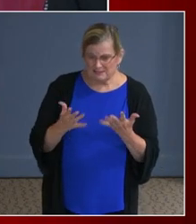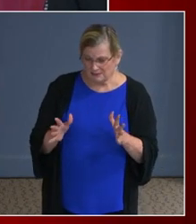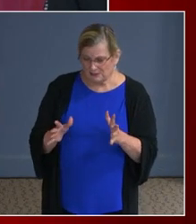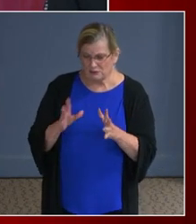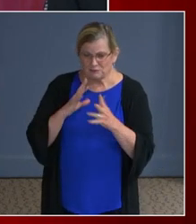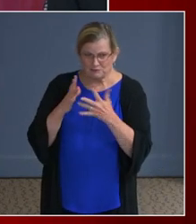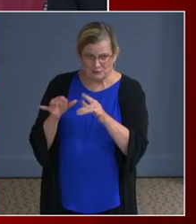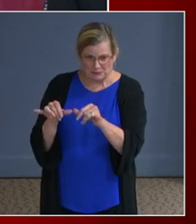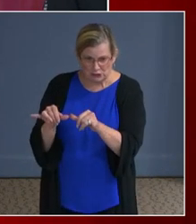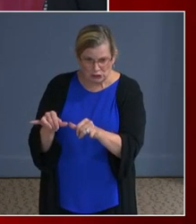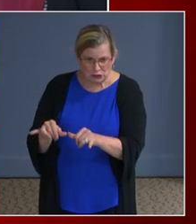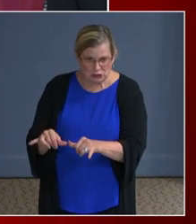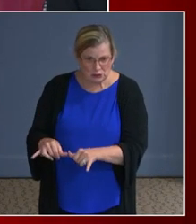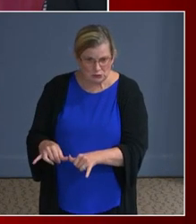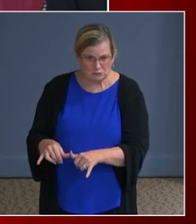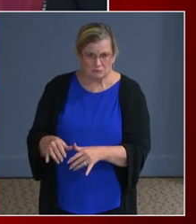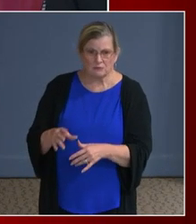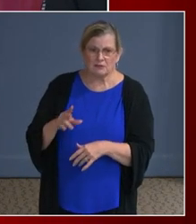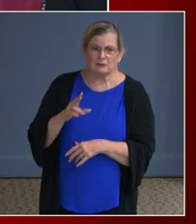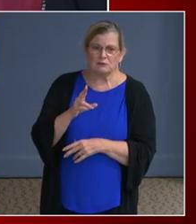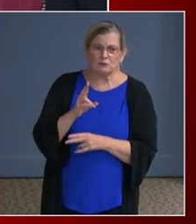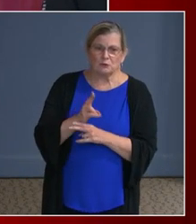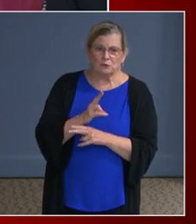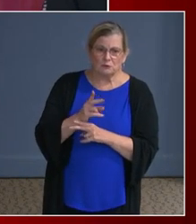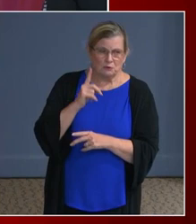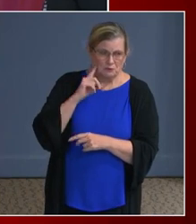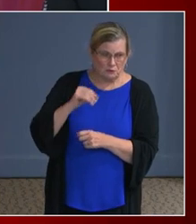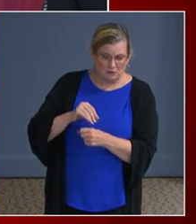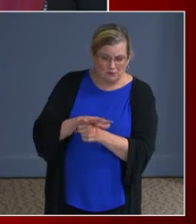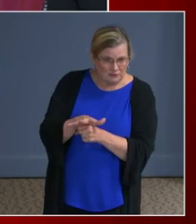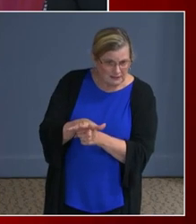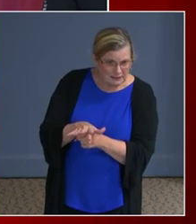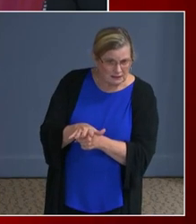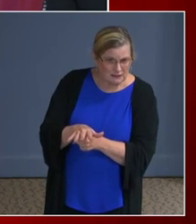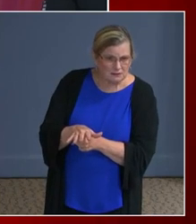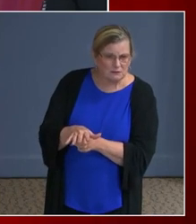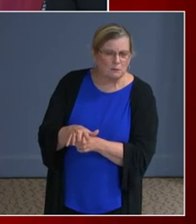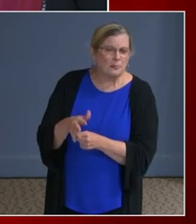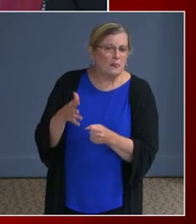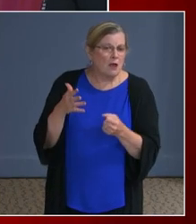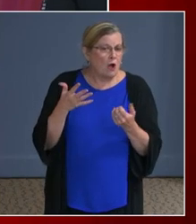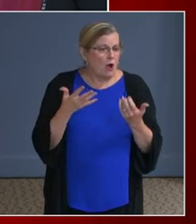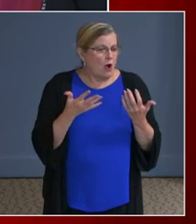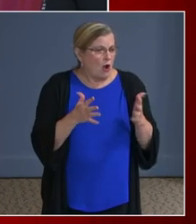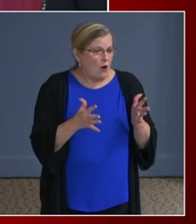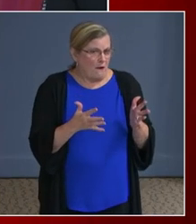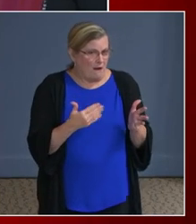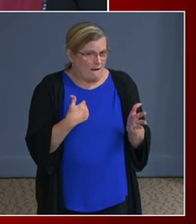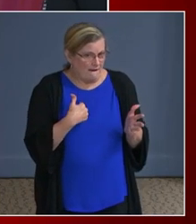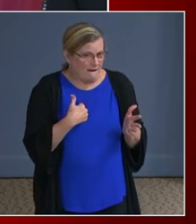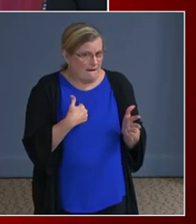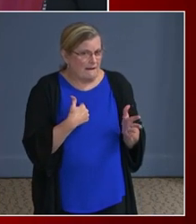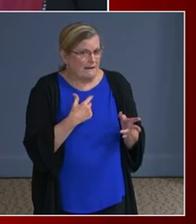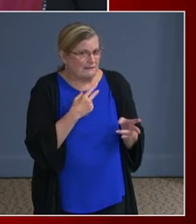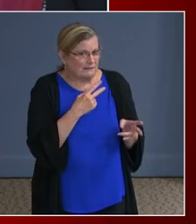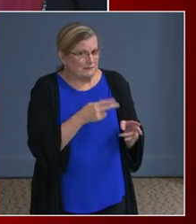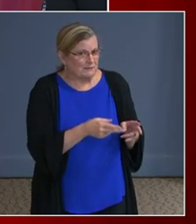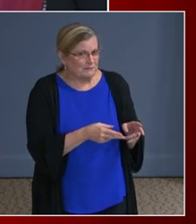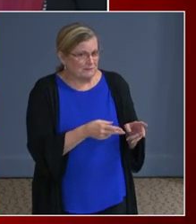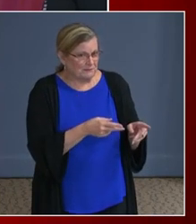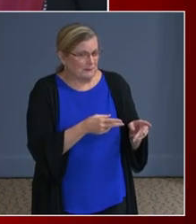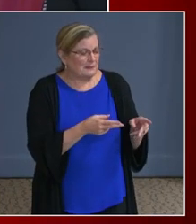COVID-19. We always tend to see an increase in the number of cases, followed by an increase in hospitalizations, followed by an increase in